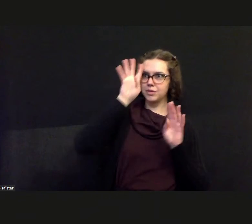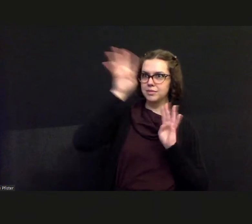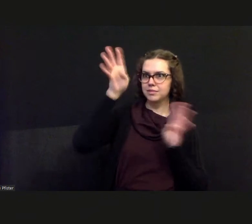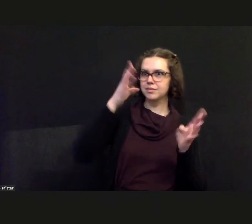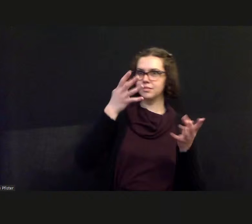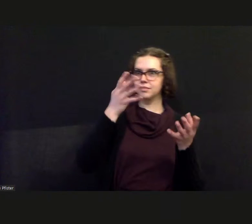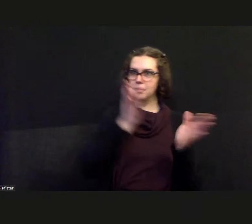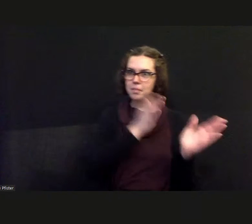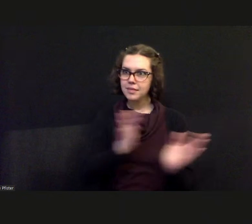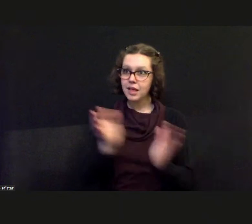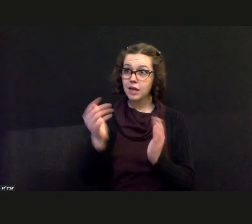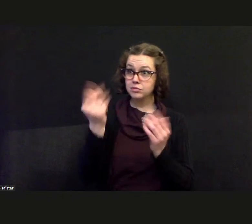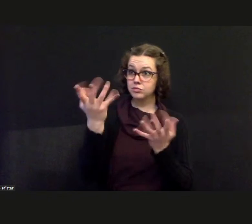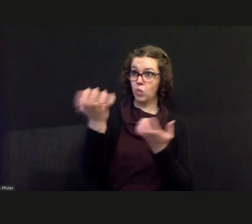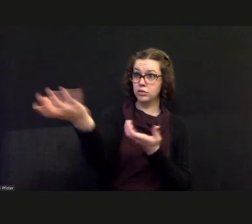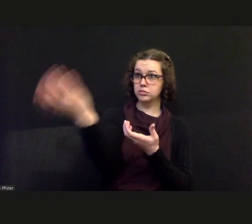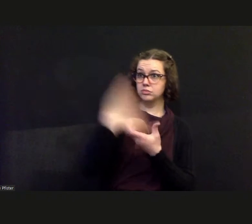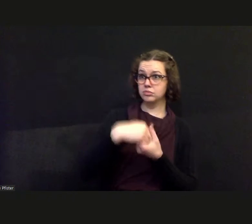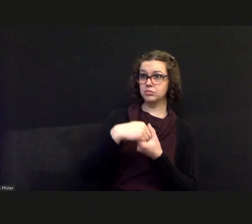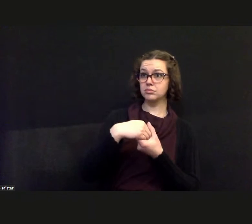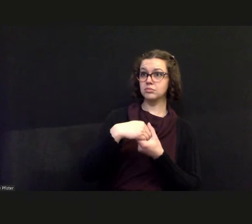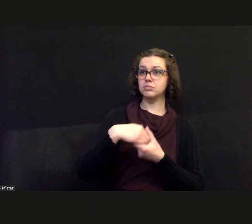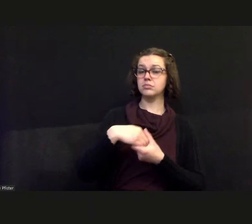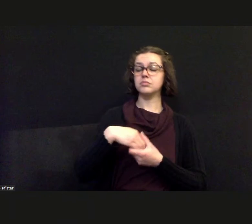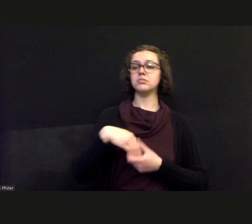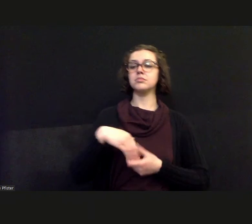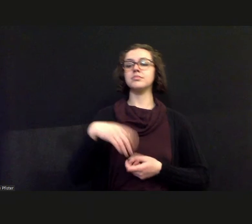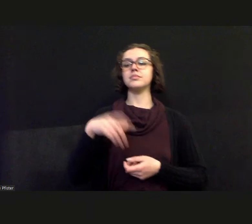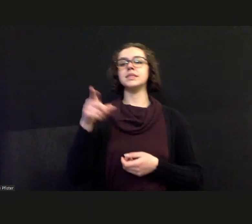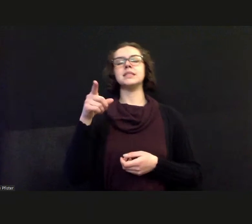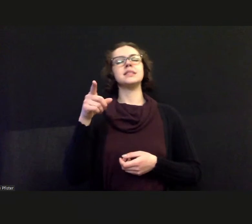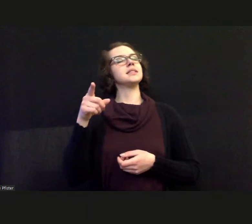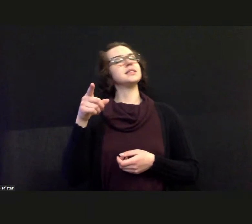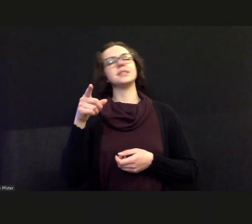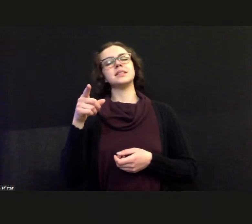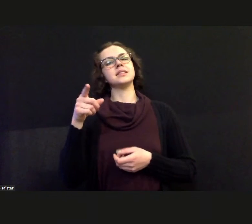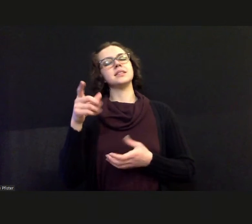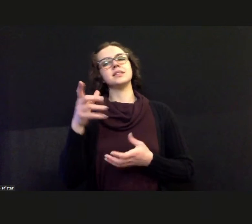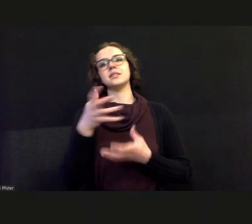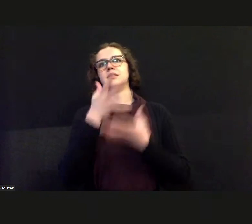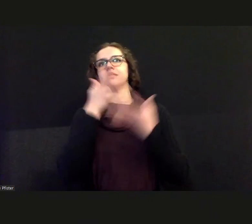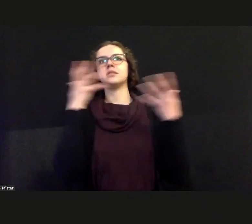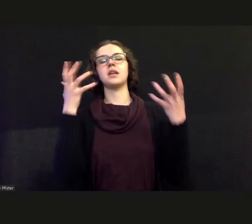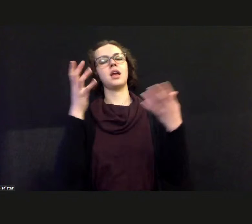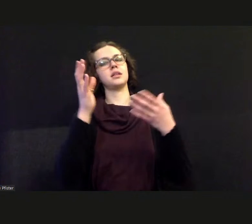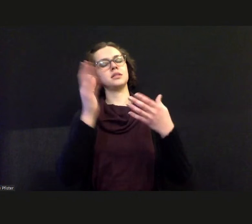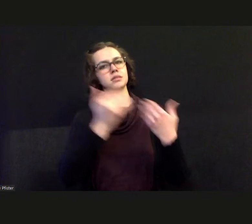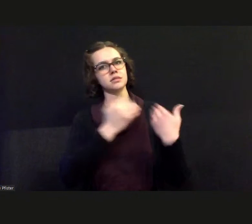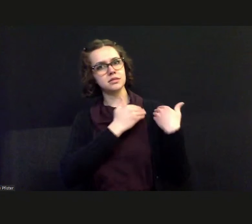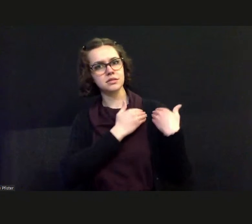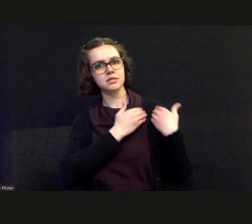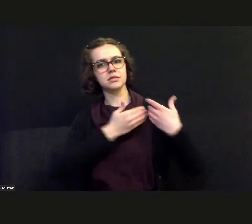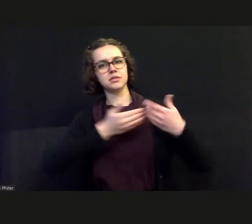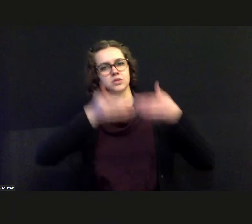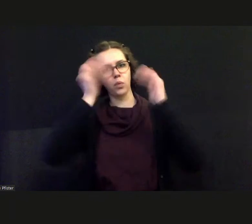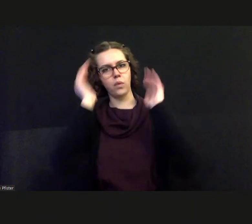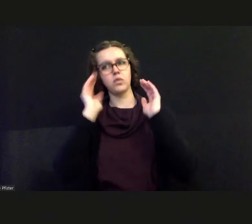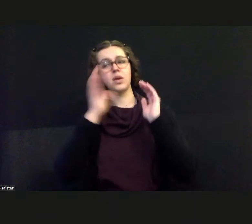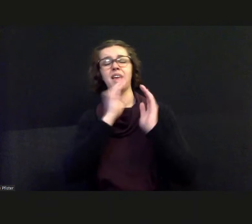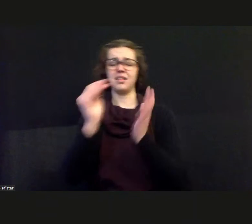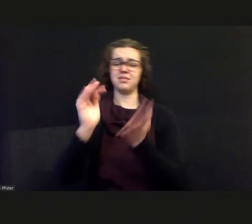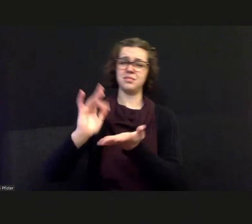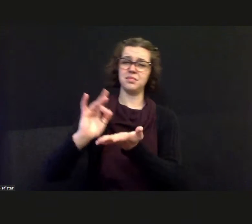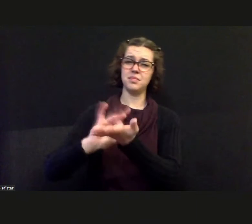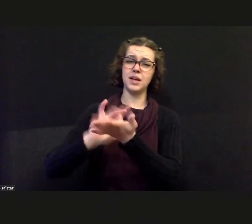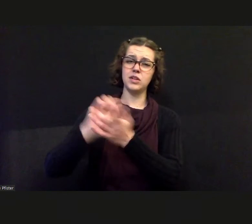in coming into it. But she was dealing with heavy loads of other stuff while she was navigating medical care.